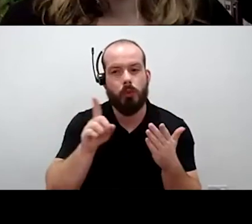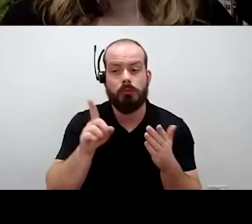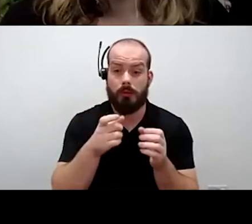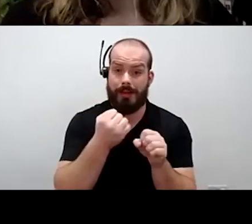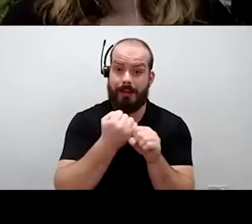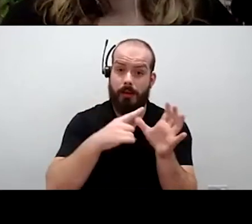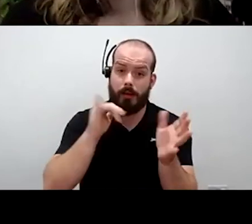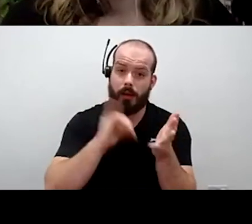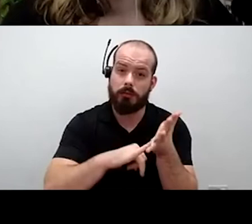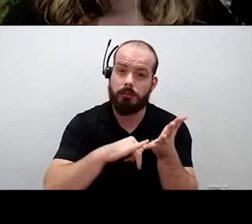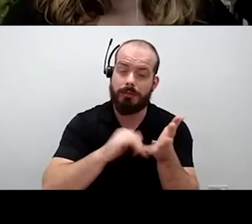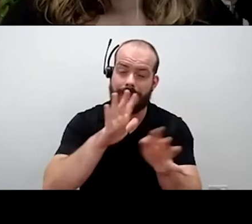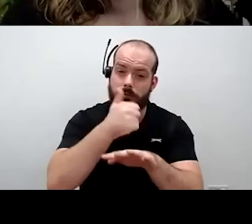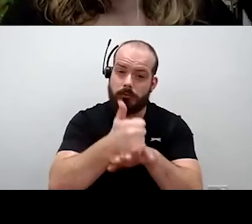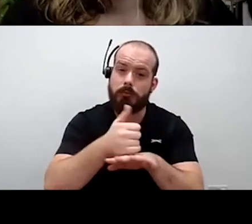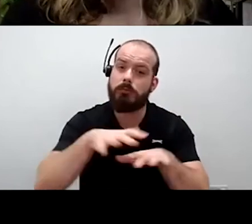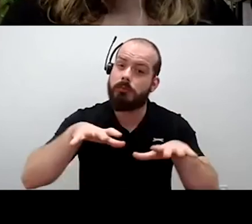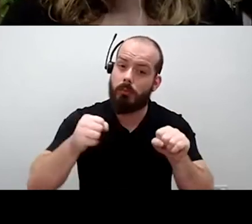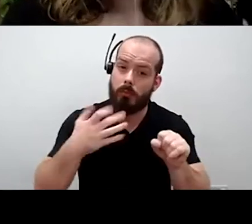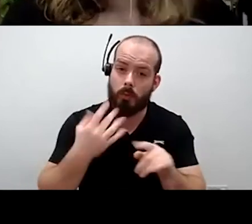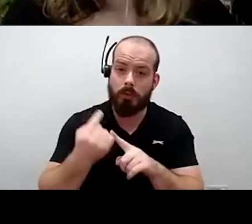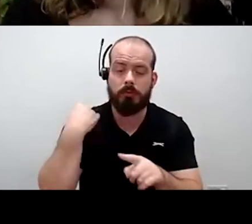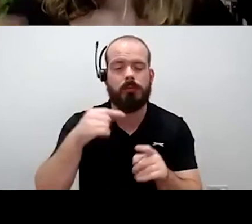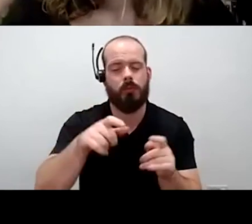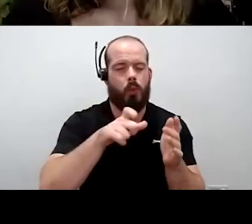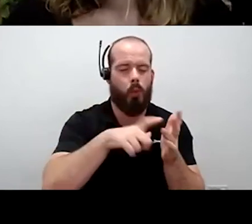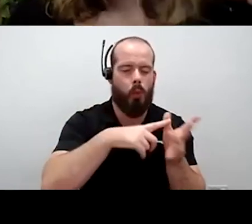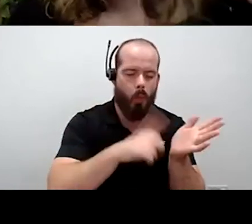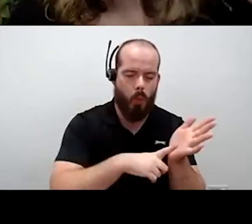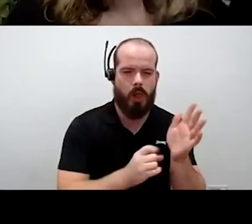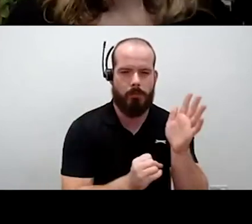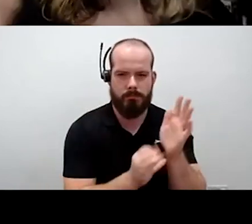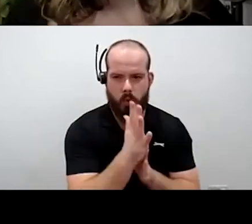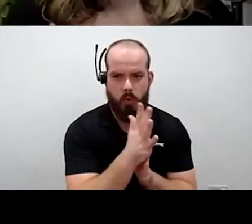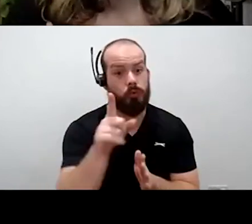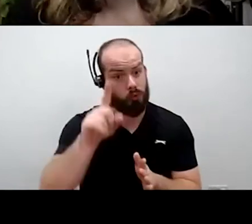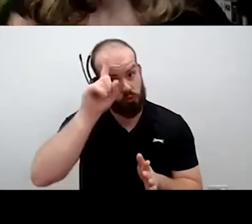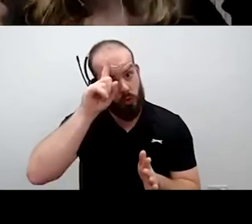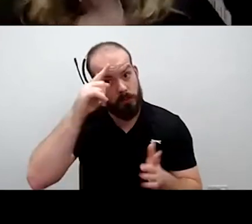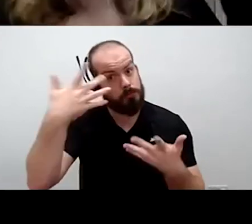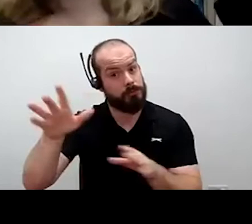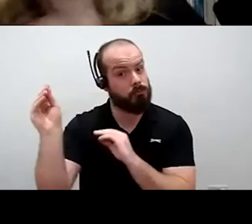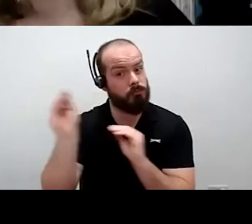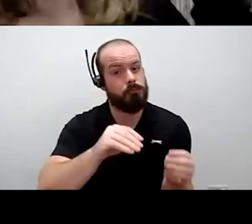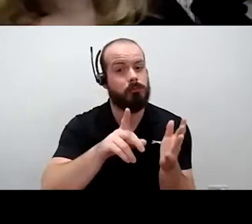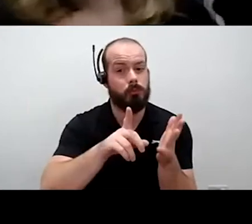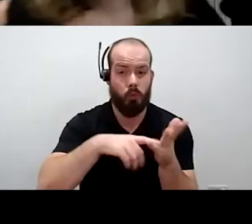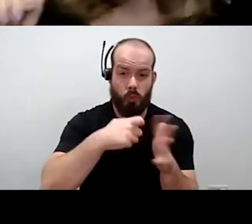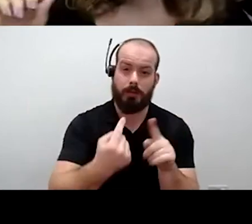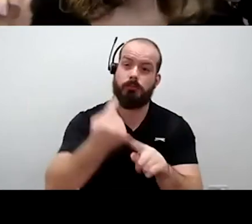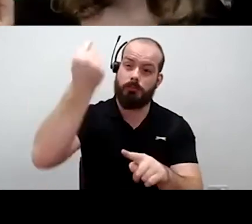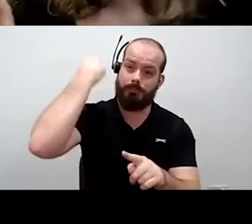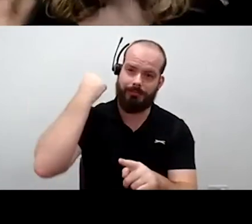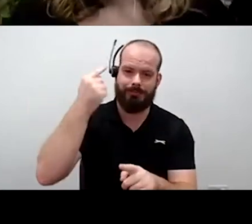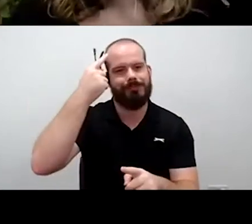industry. Gas was initially made from burning coal, and there was a German who came to the UK. This was appropriate for a Goethe